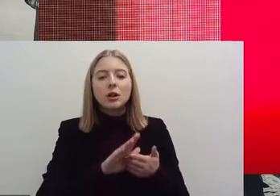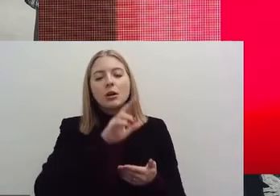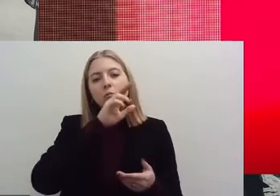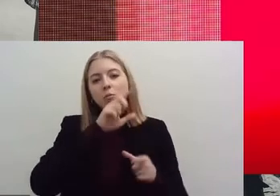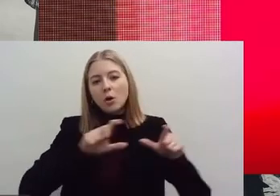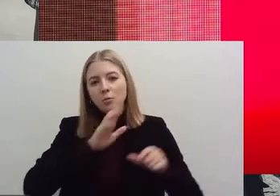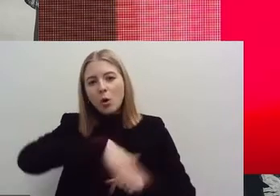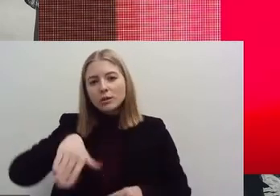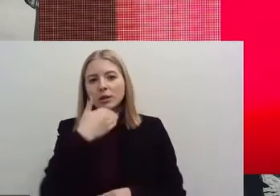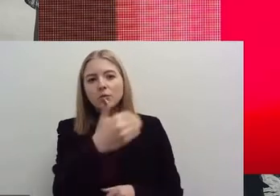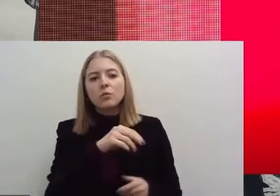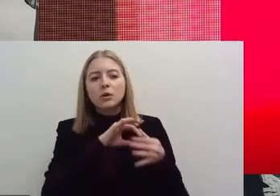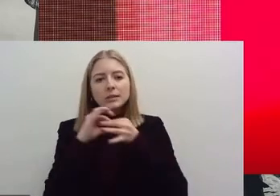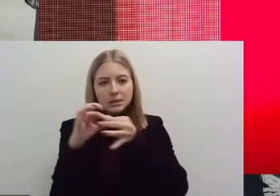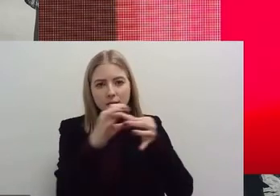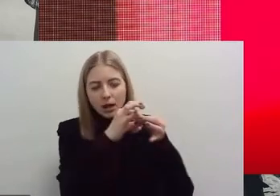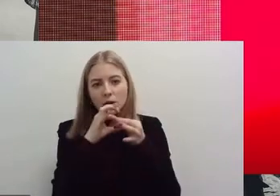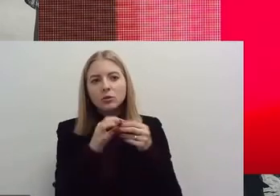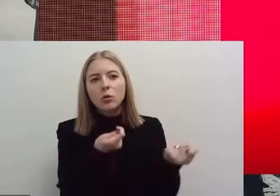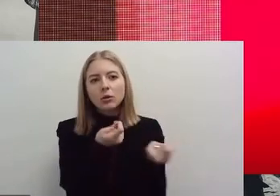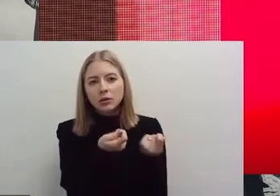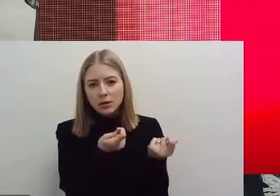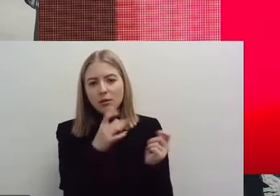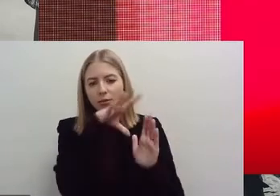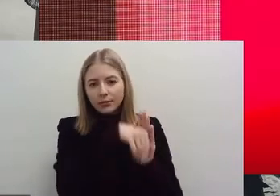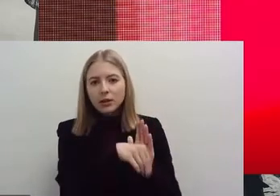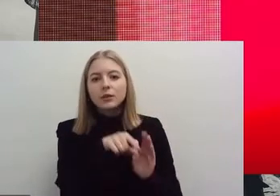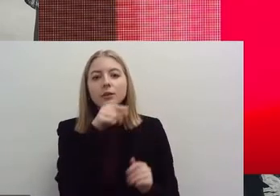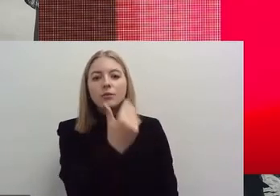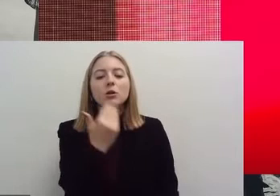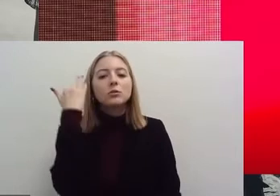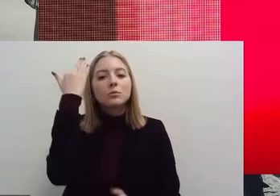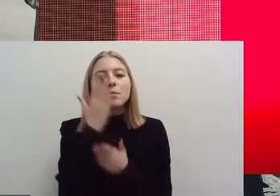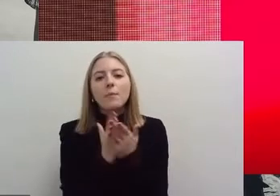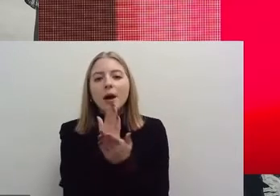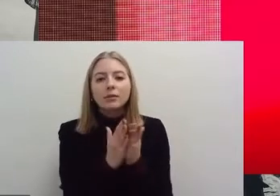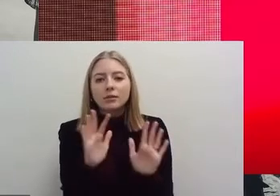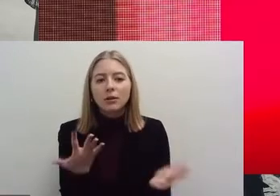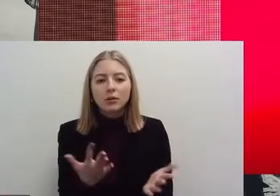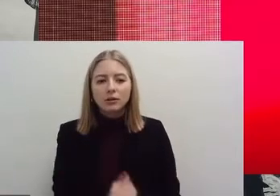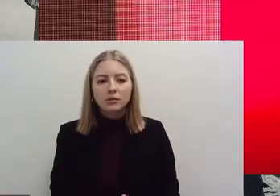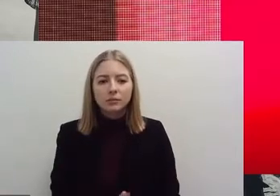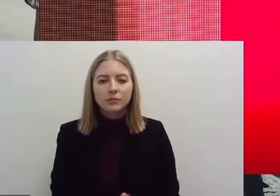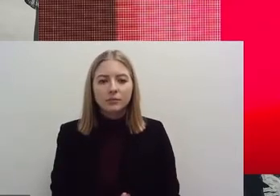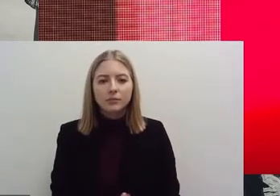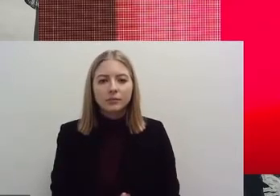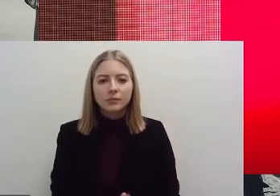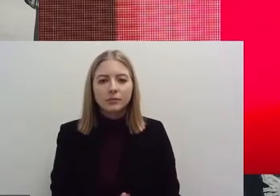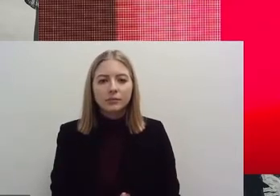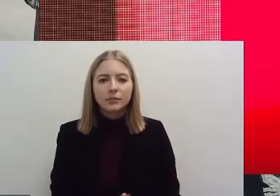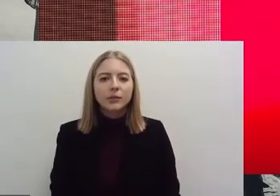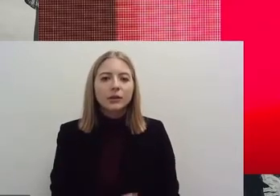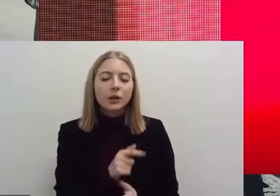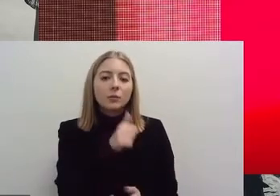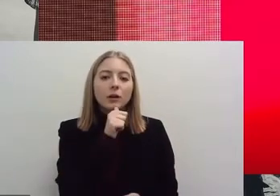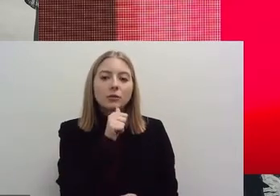what are your experiences? What could you share about what could have been done better? And perhaps